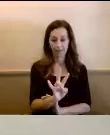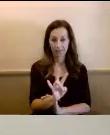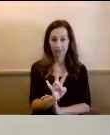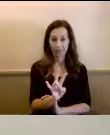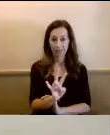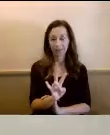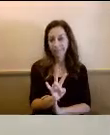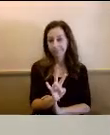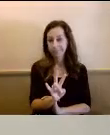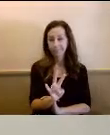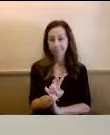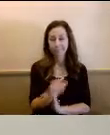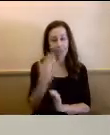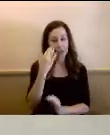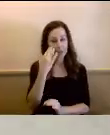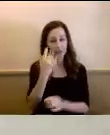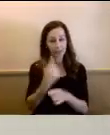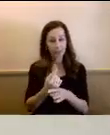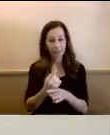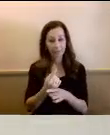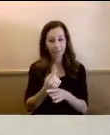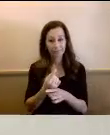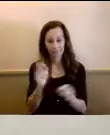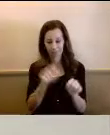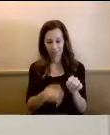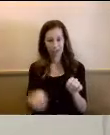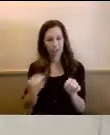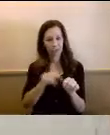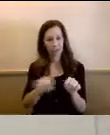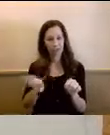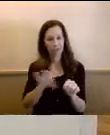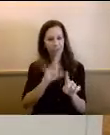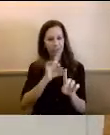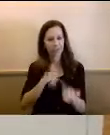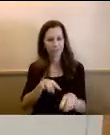7. So we know we're correct. So circle